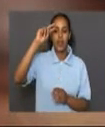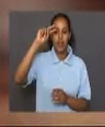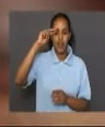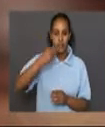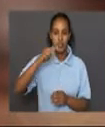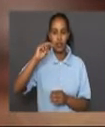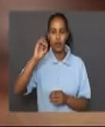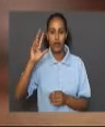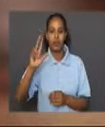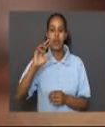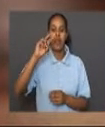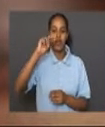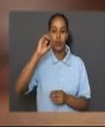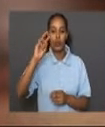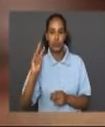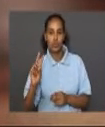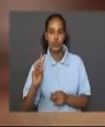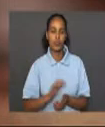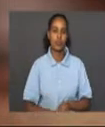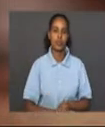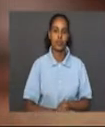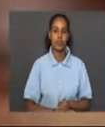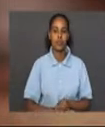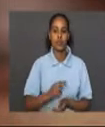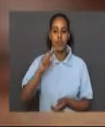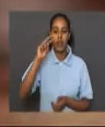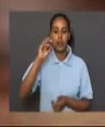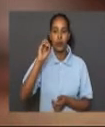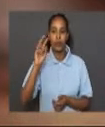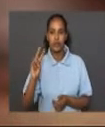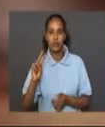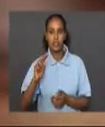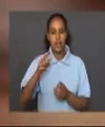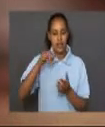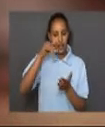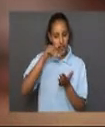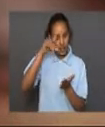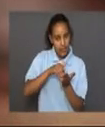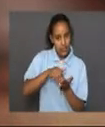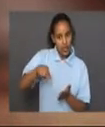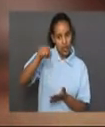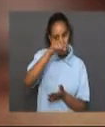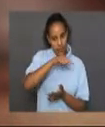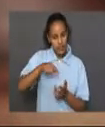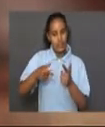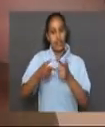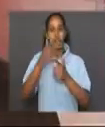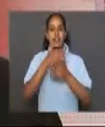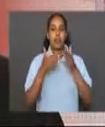and nitric oxide. The nitric oxide is recycled in the second